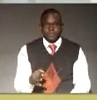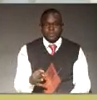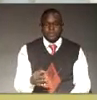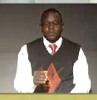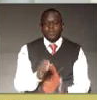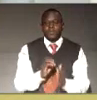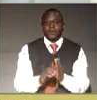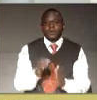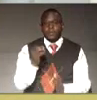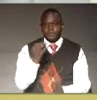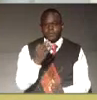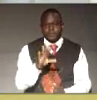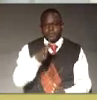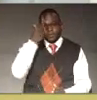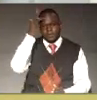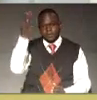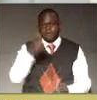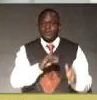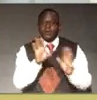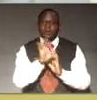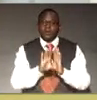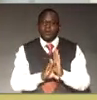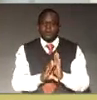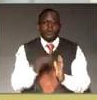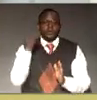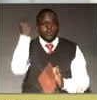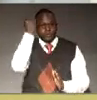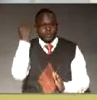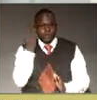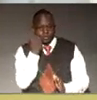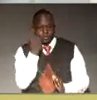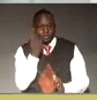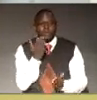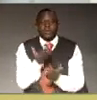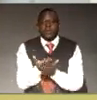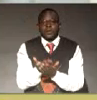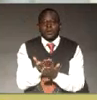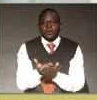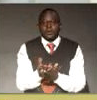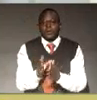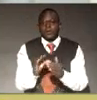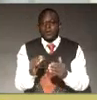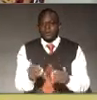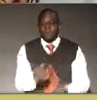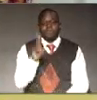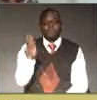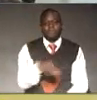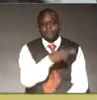4-3, the decision of the Constitutional Court is upheld. This appeal, therefore, fails.